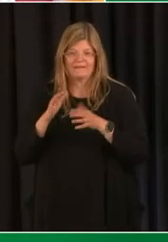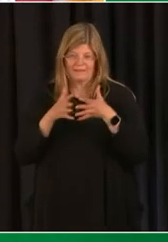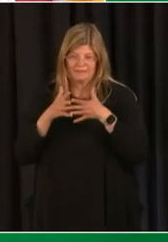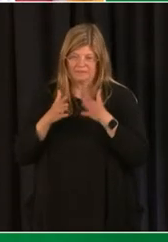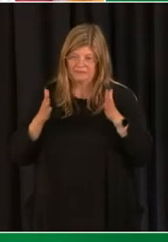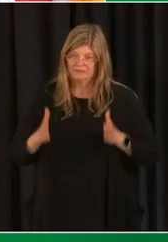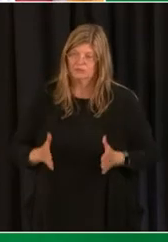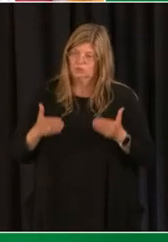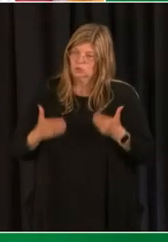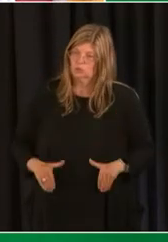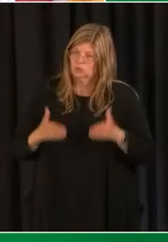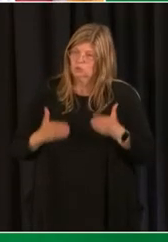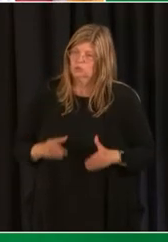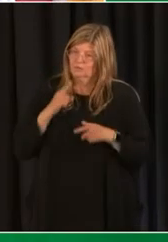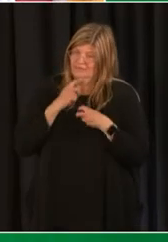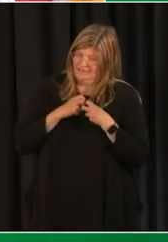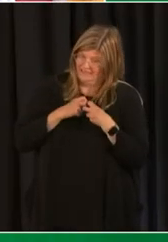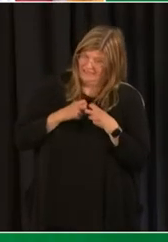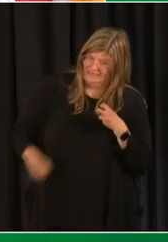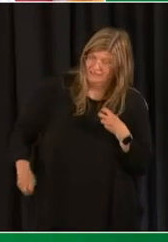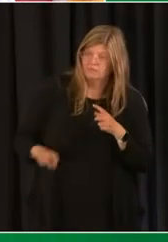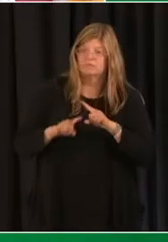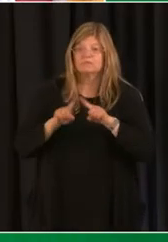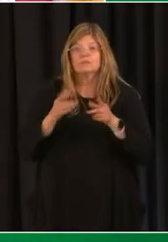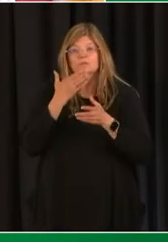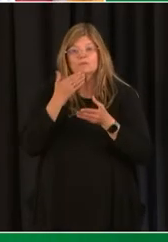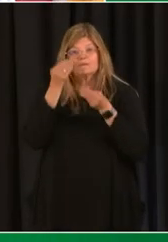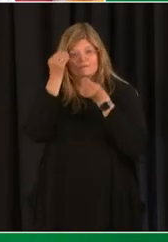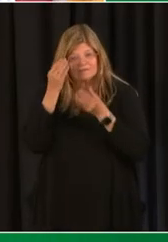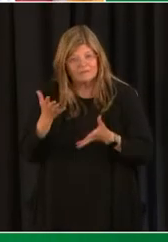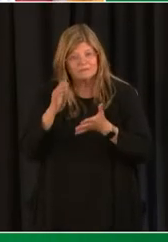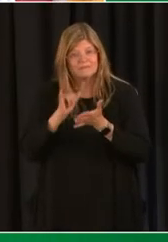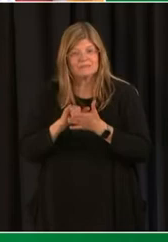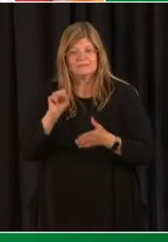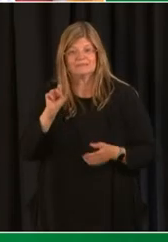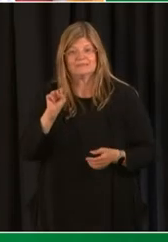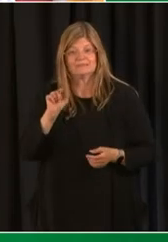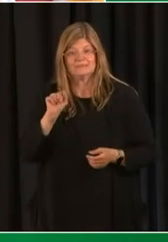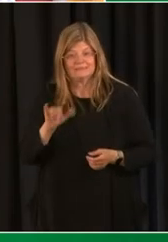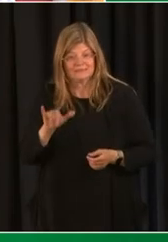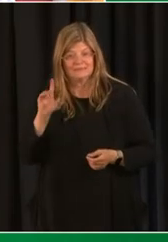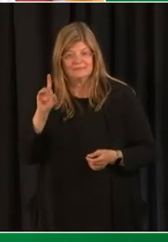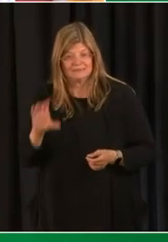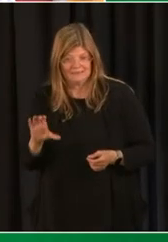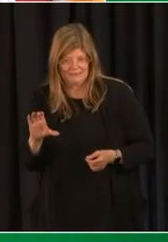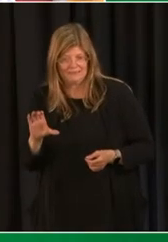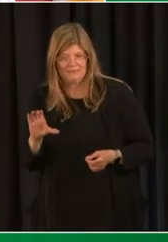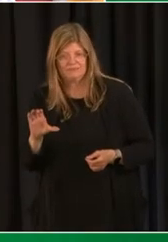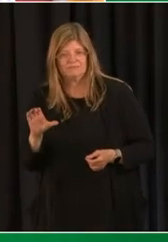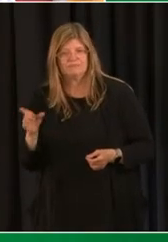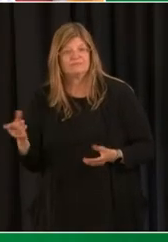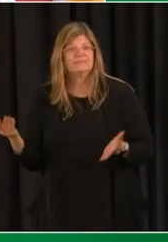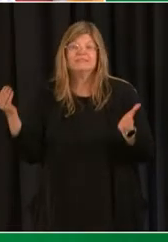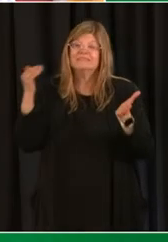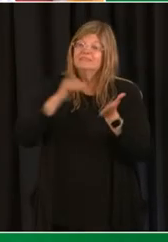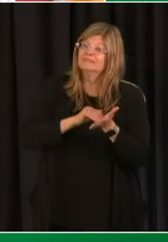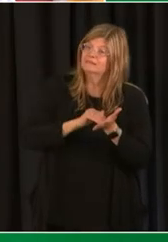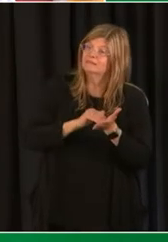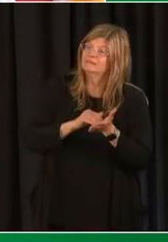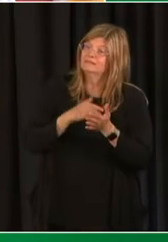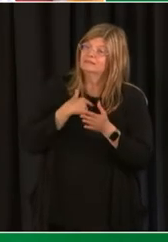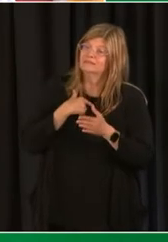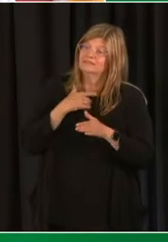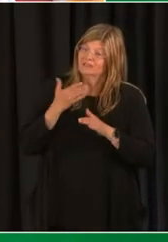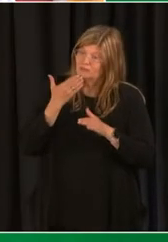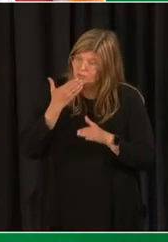been a tipping point. But the good news is stay DC. I'm going to say that again.